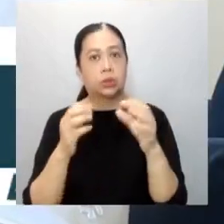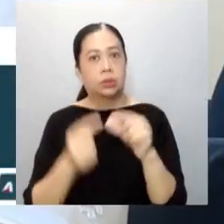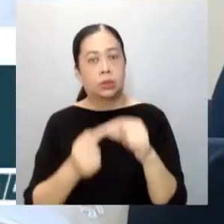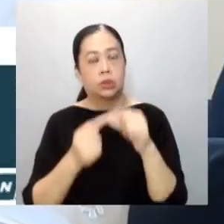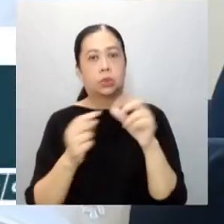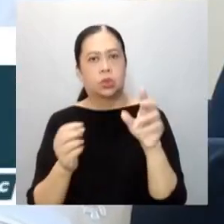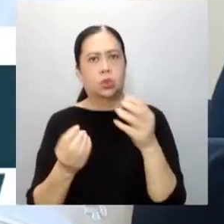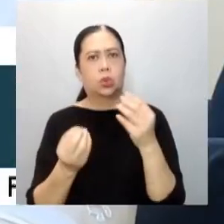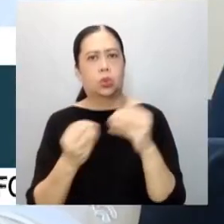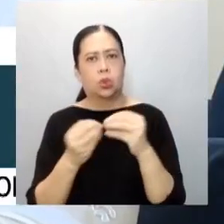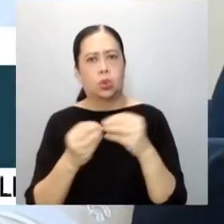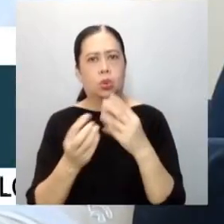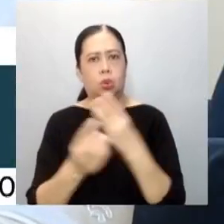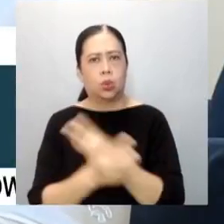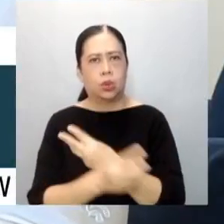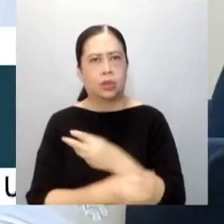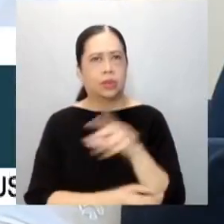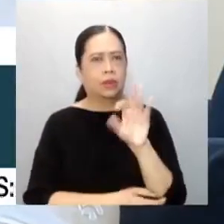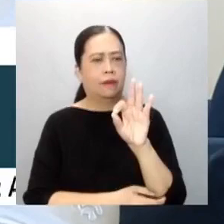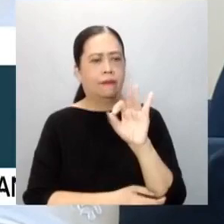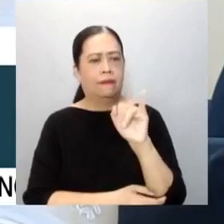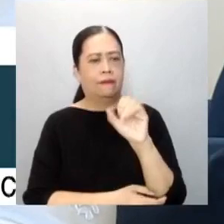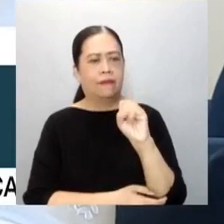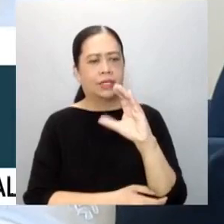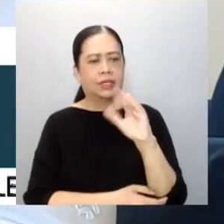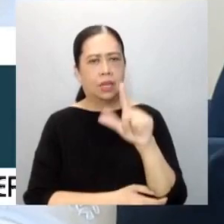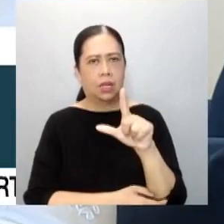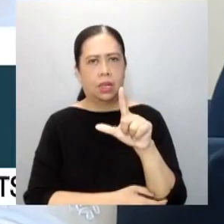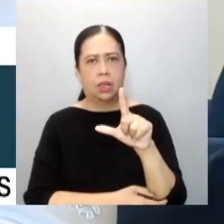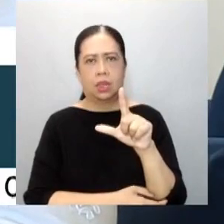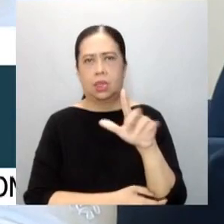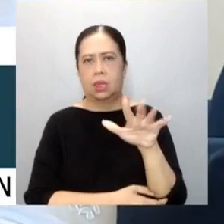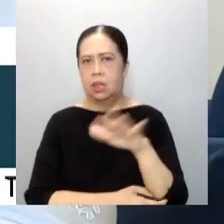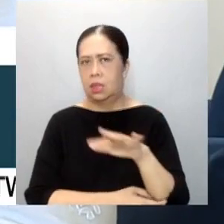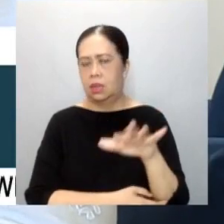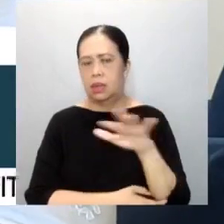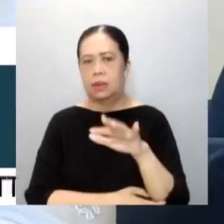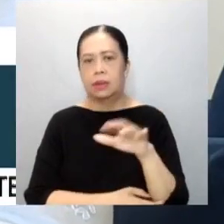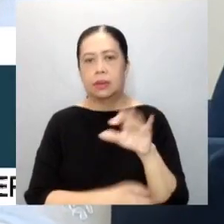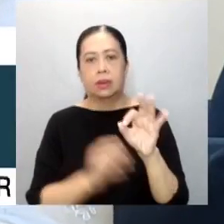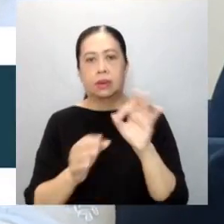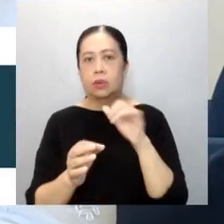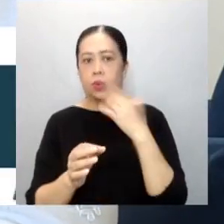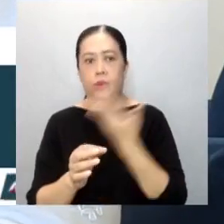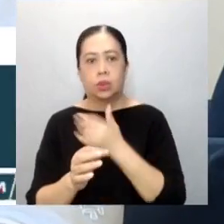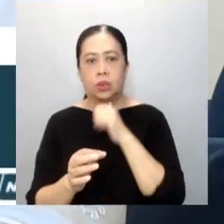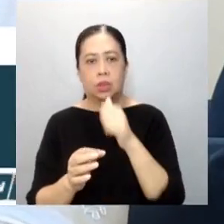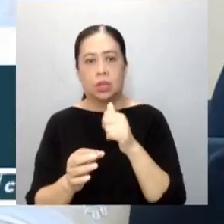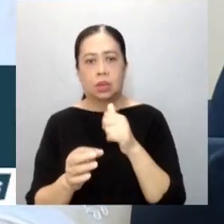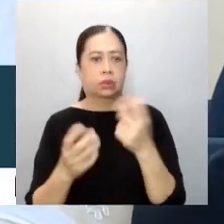ating fiscal position pag